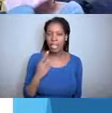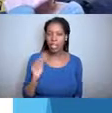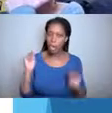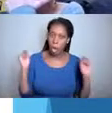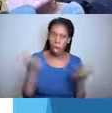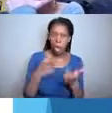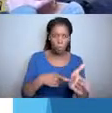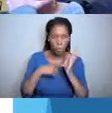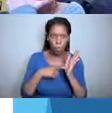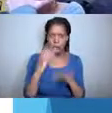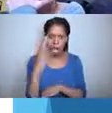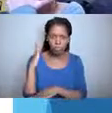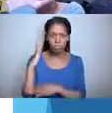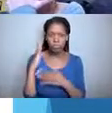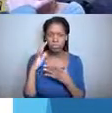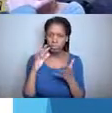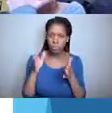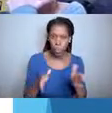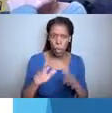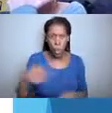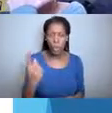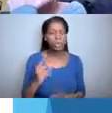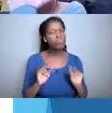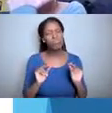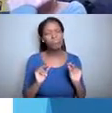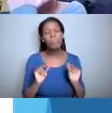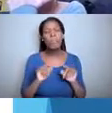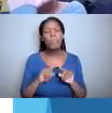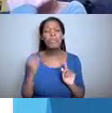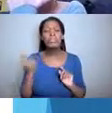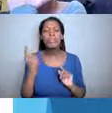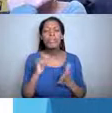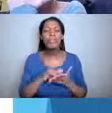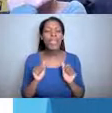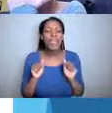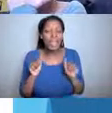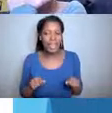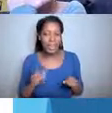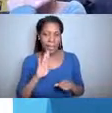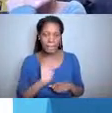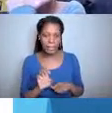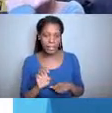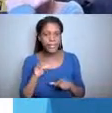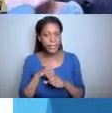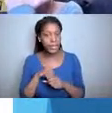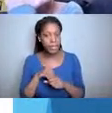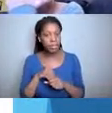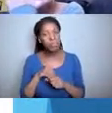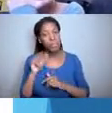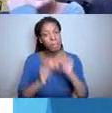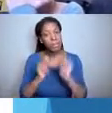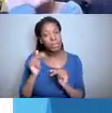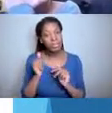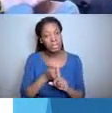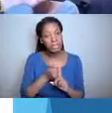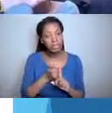looking for but it definitely is something that could be um and again as part of that is ultimately i think